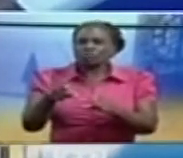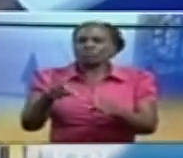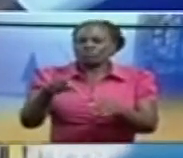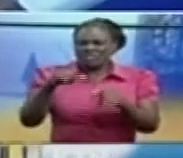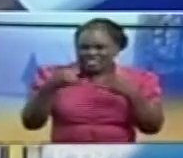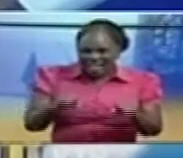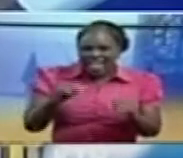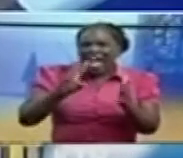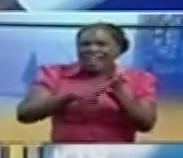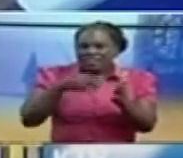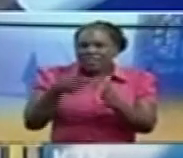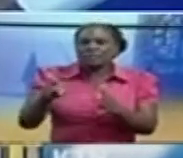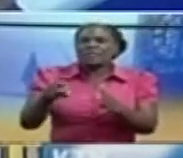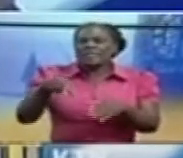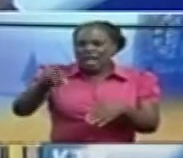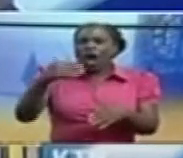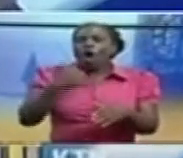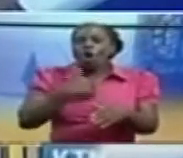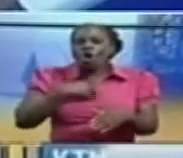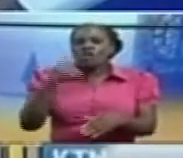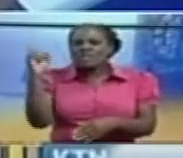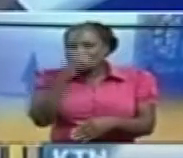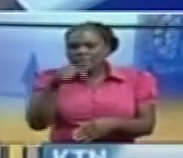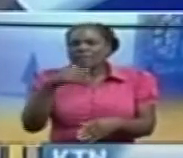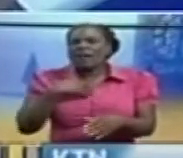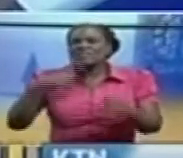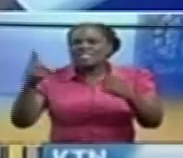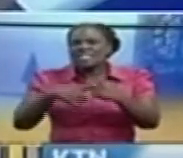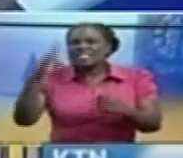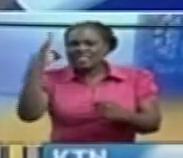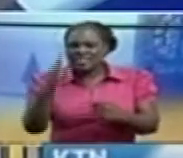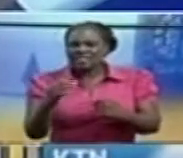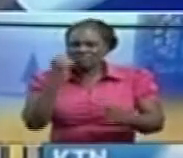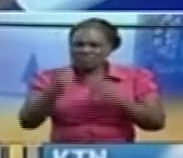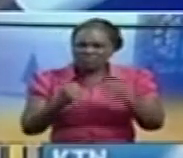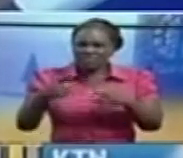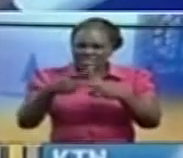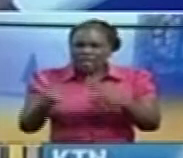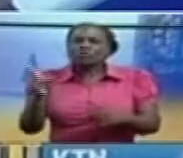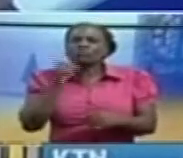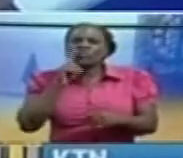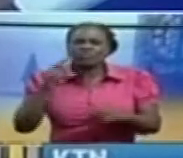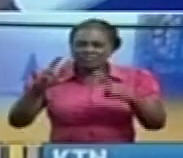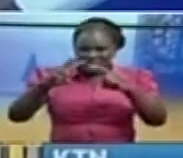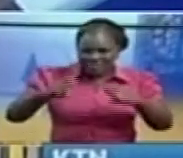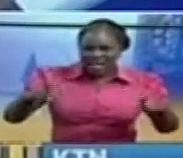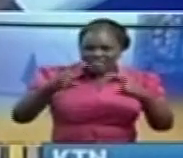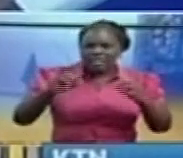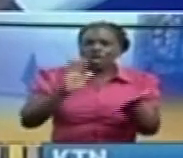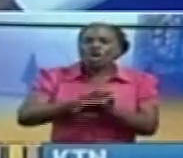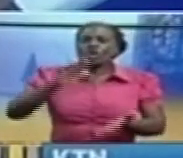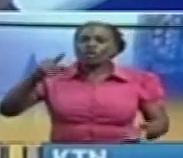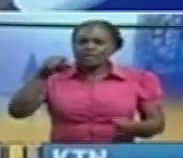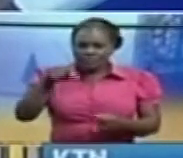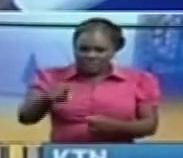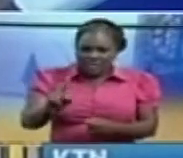peril. Waldegard said among the 63 competitors set to rev off tomorrow in search of glory, he will be